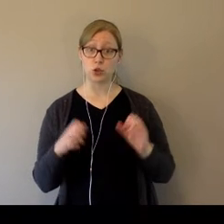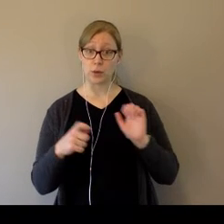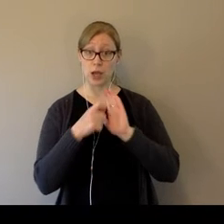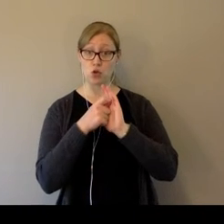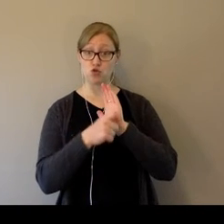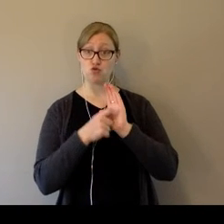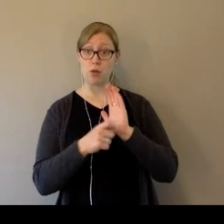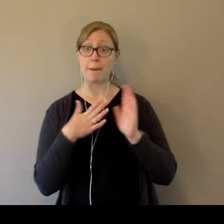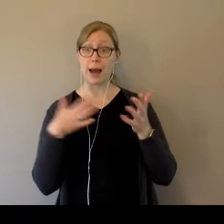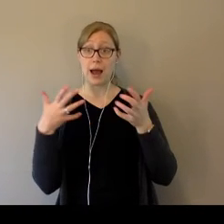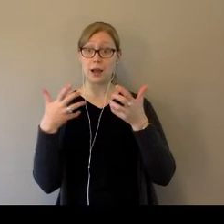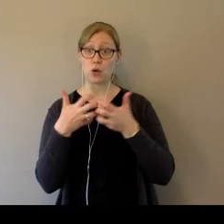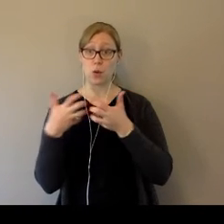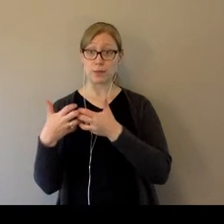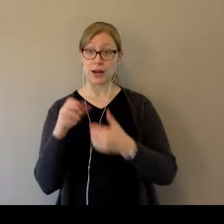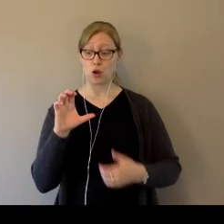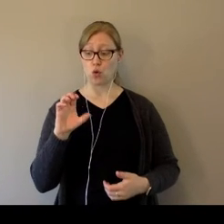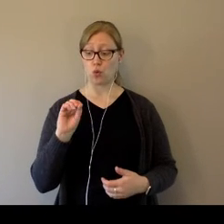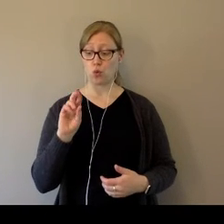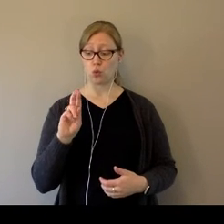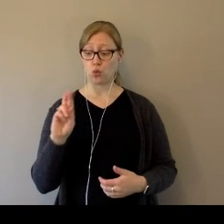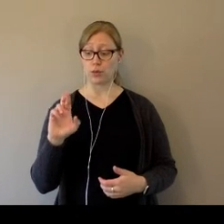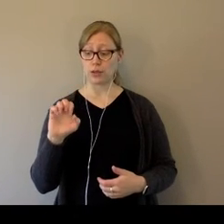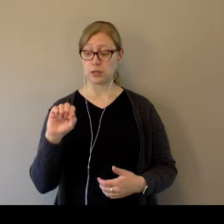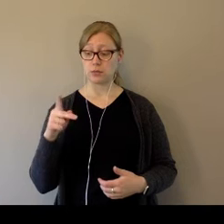corresponding angles, I can say